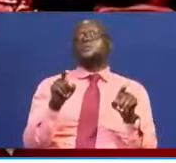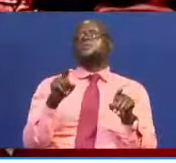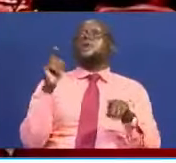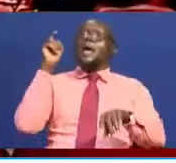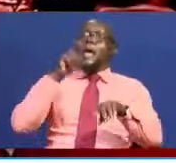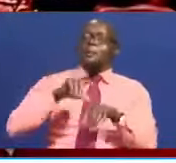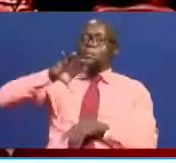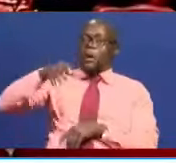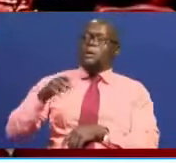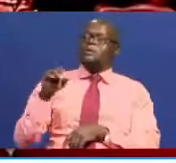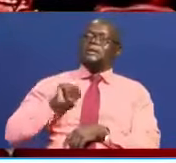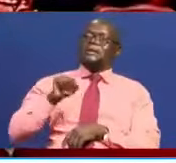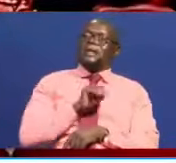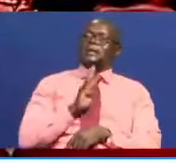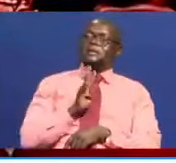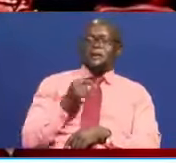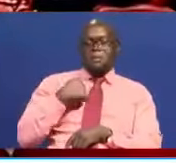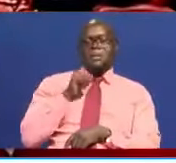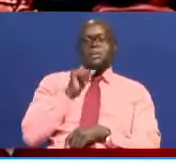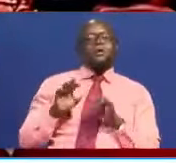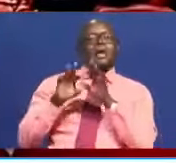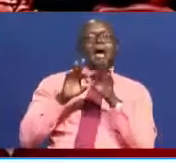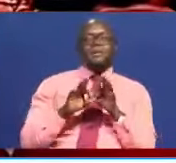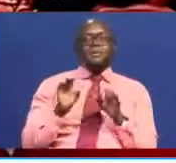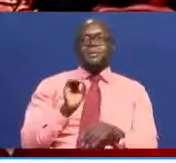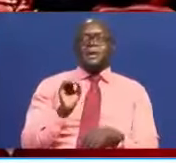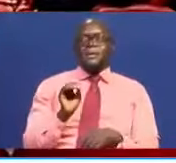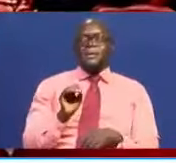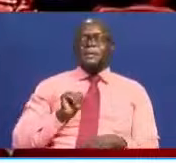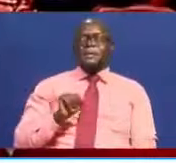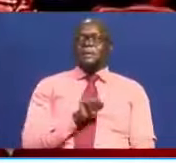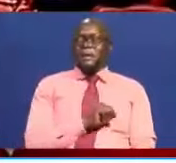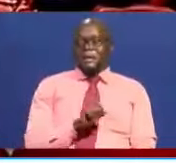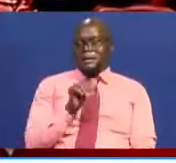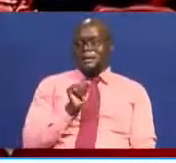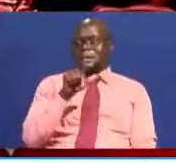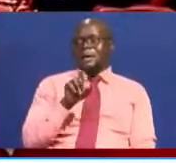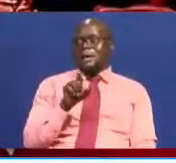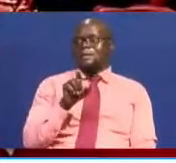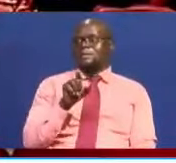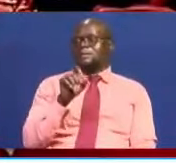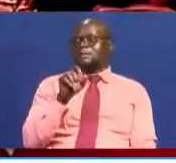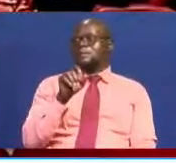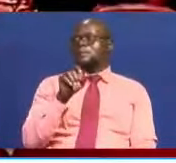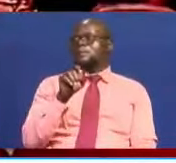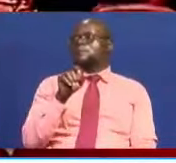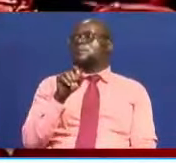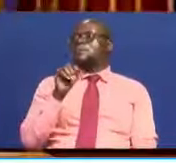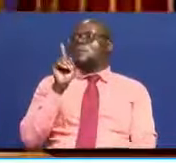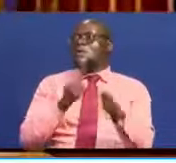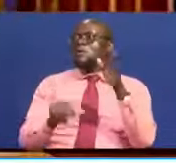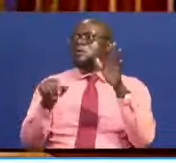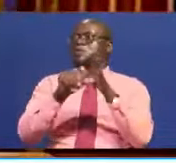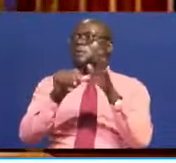county anaongea. Order, senator. Senator Alexander, order. What's your point of order,